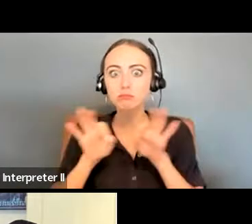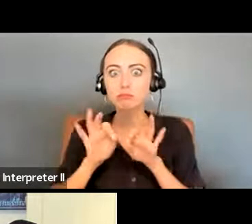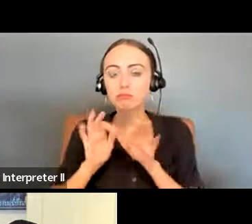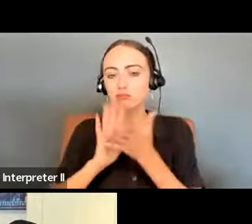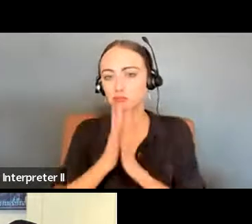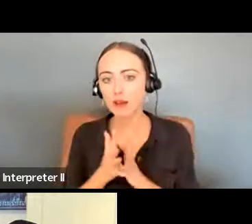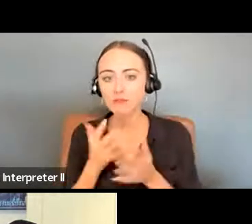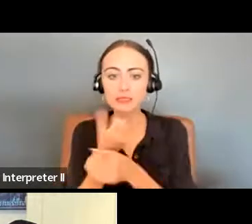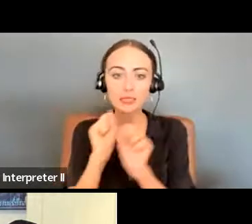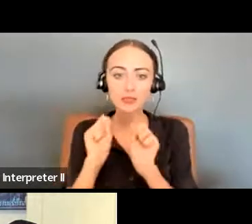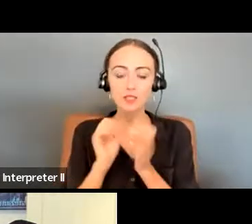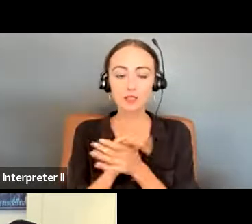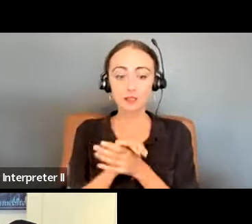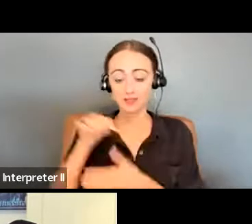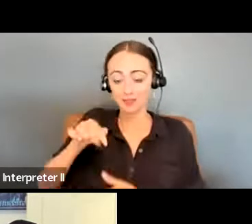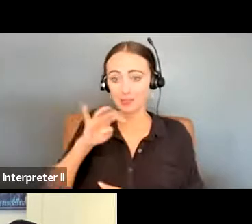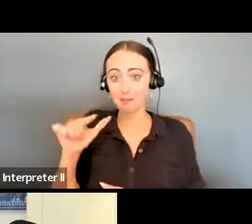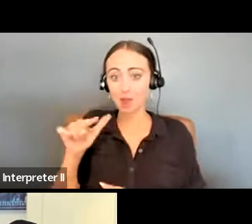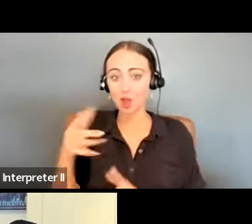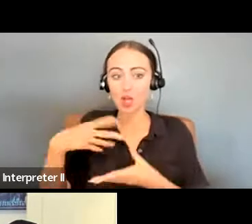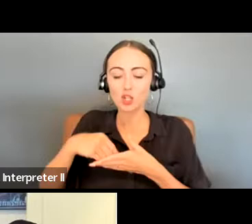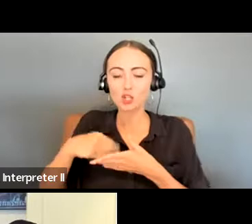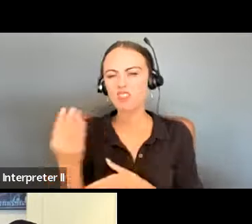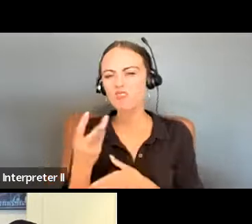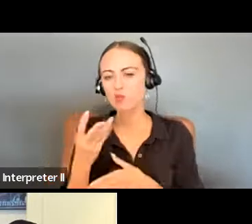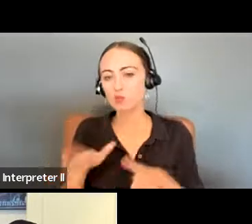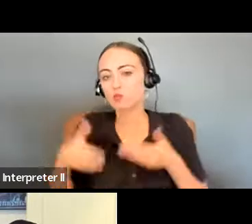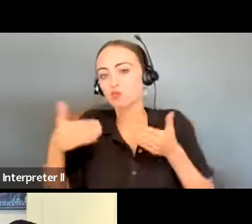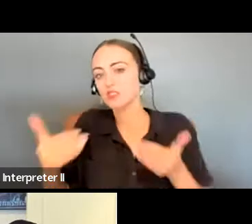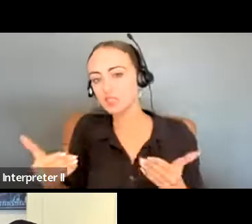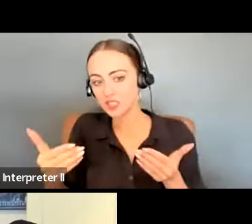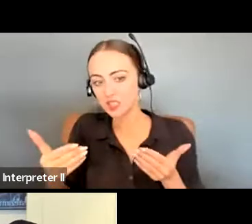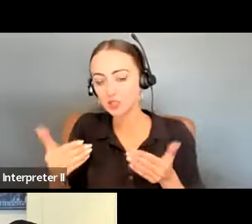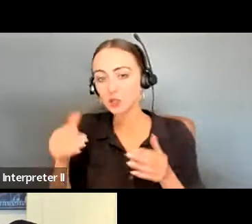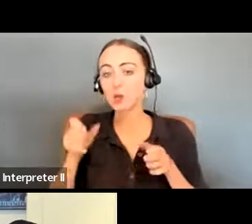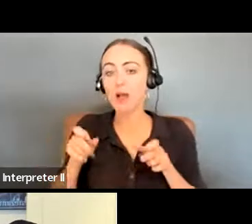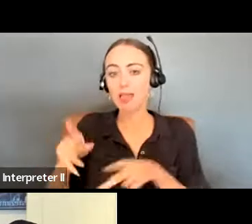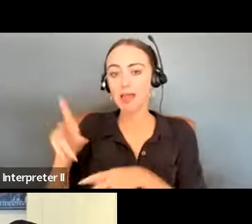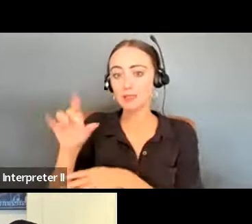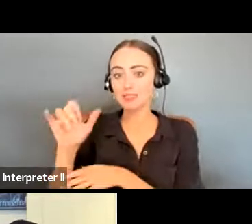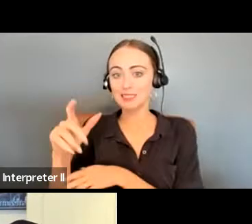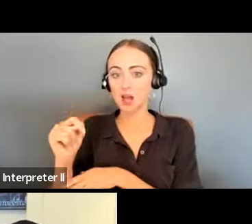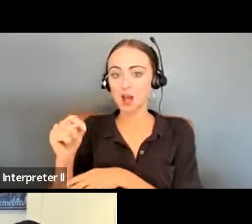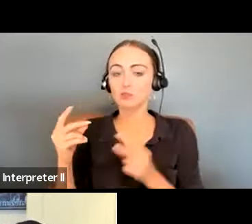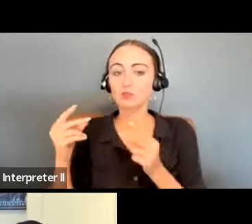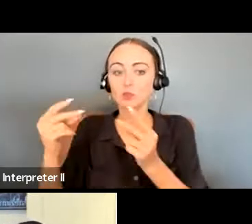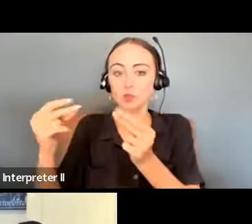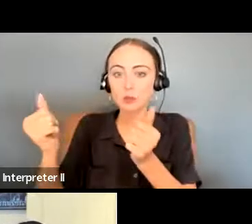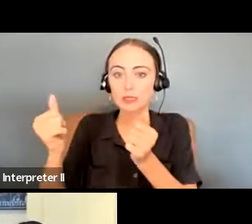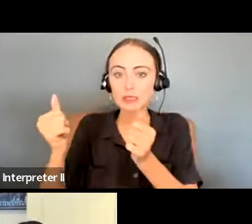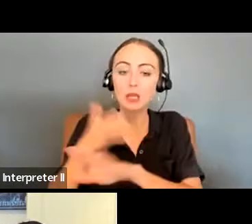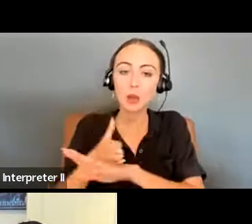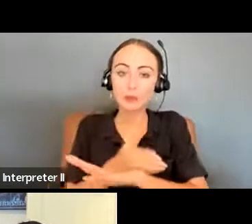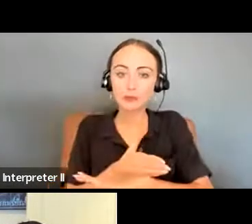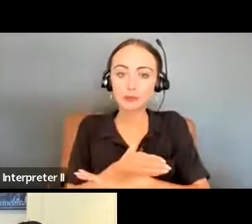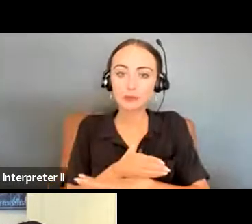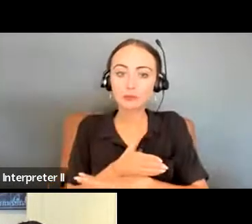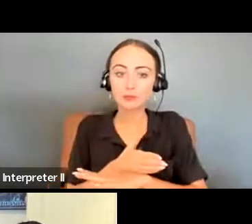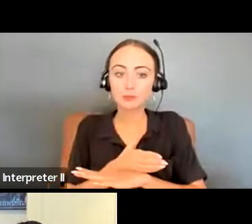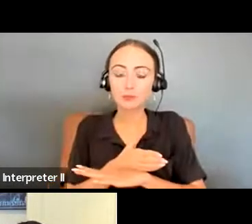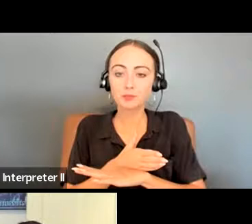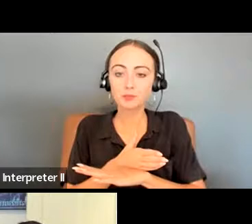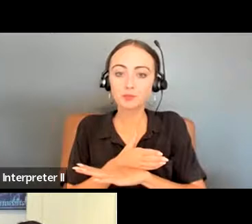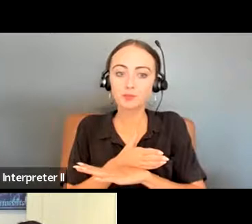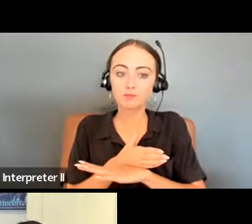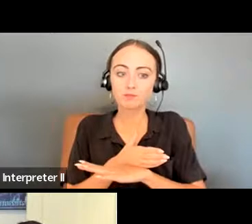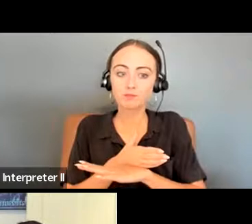traffic safety, the bill includes a few provisions to enable DDOT to more quickly improve and